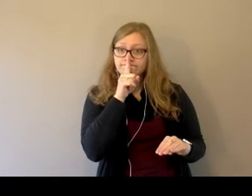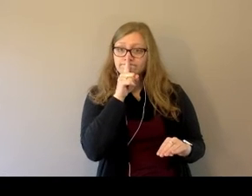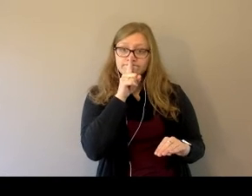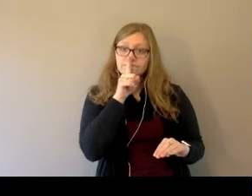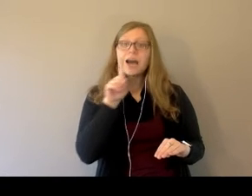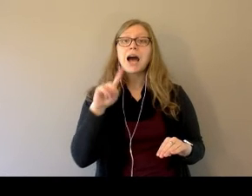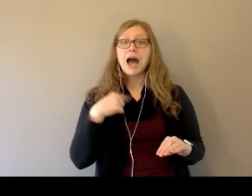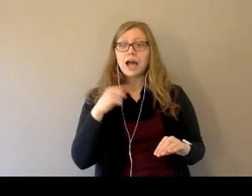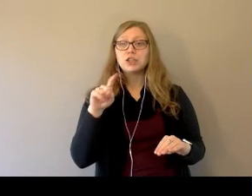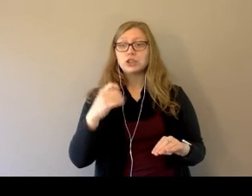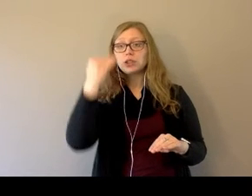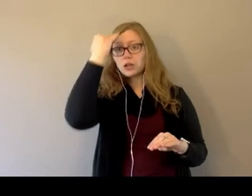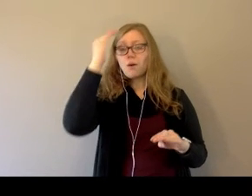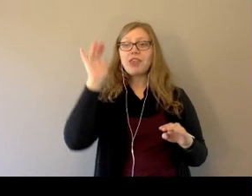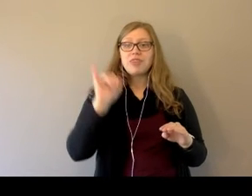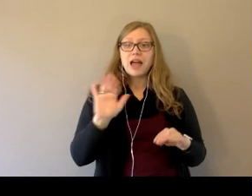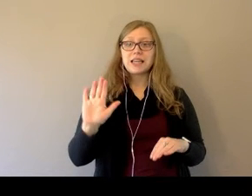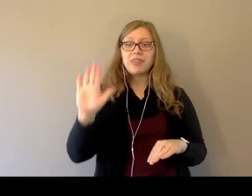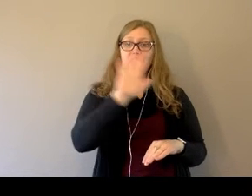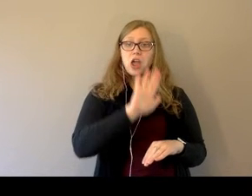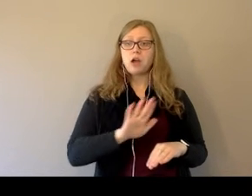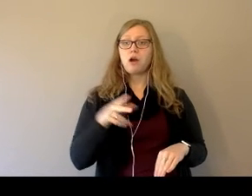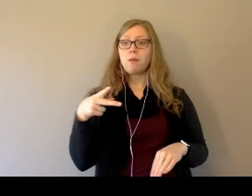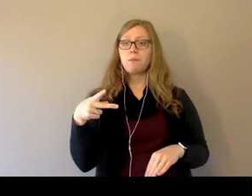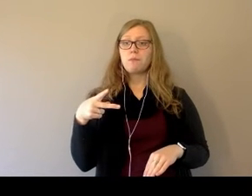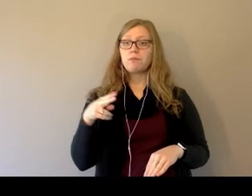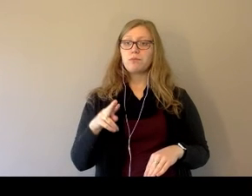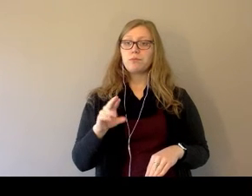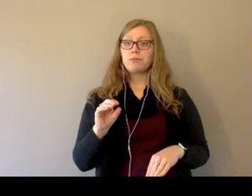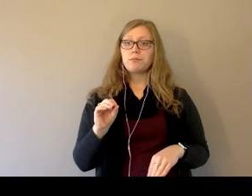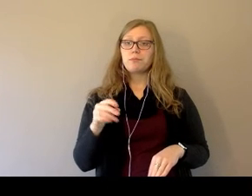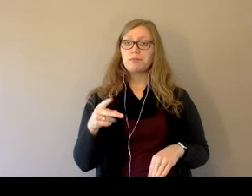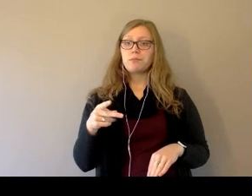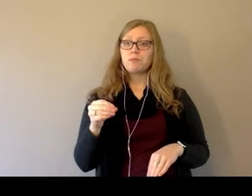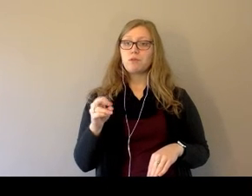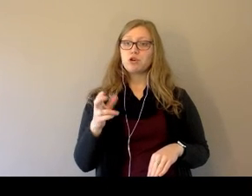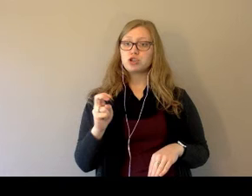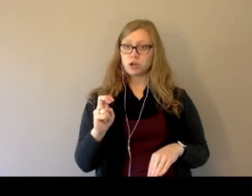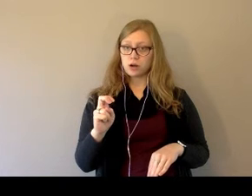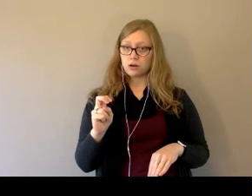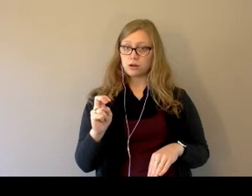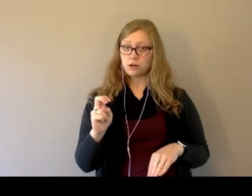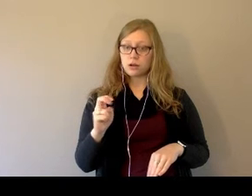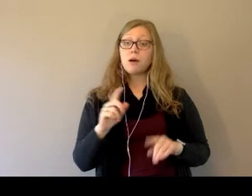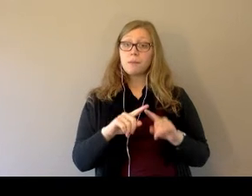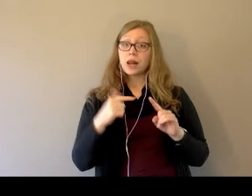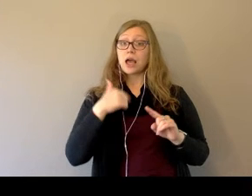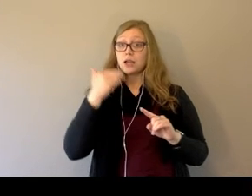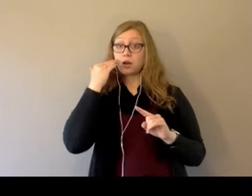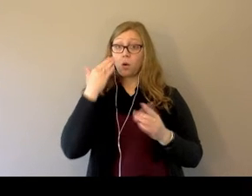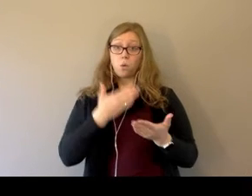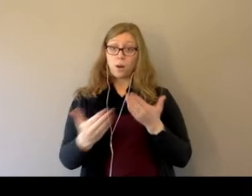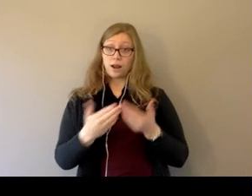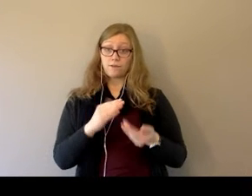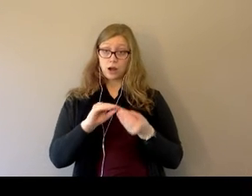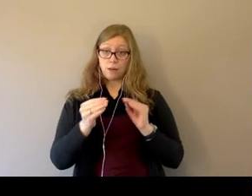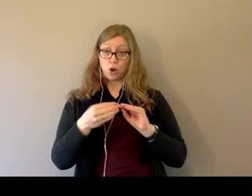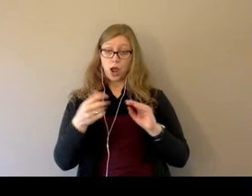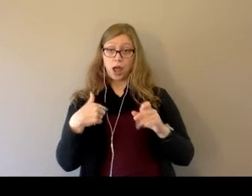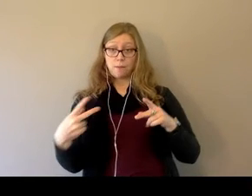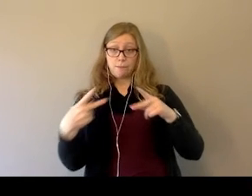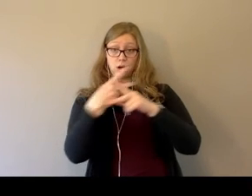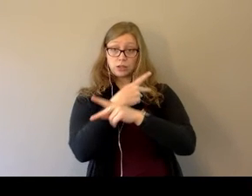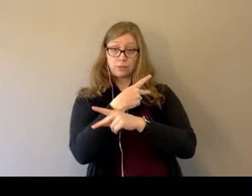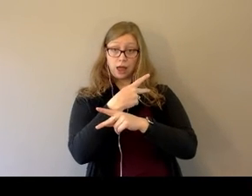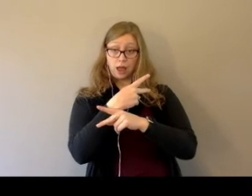they're in that proportion. What I do know, however, is that whatever number I multiply that ratio by, it's going to be